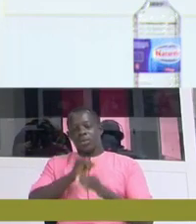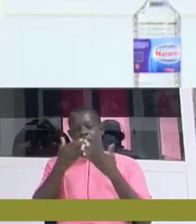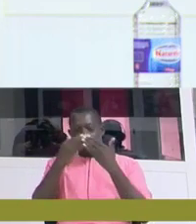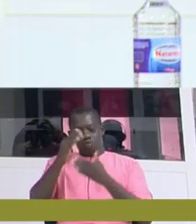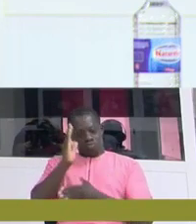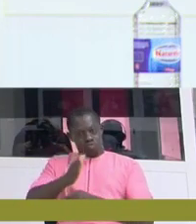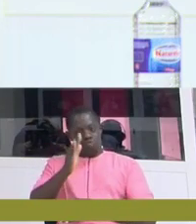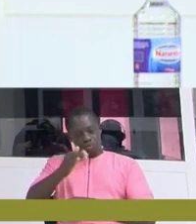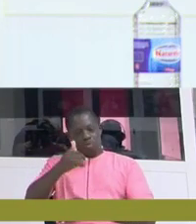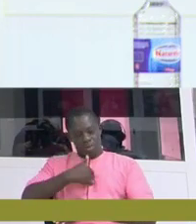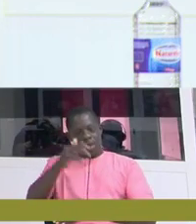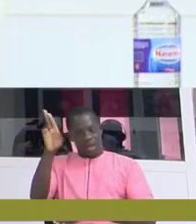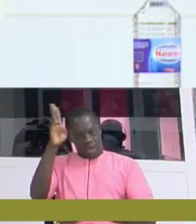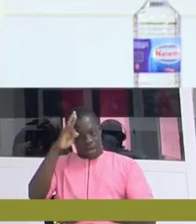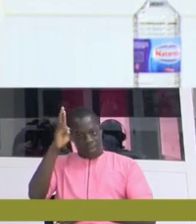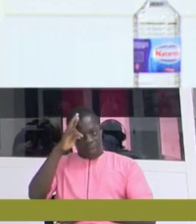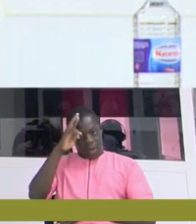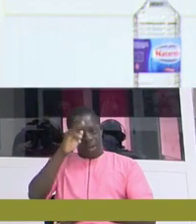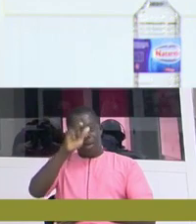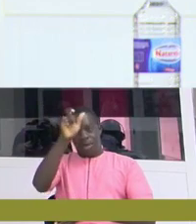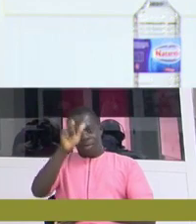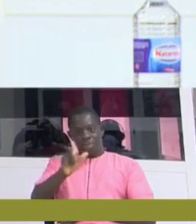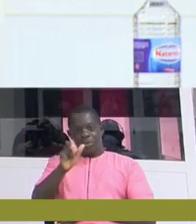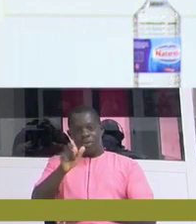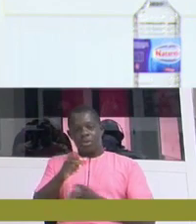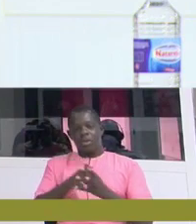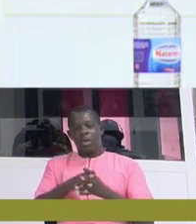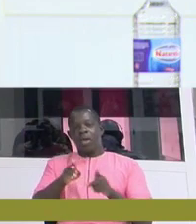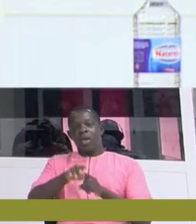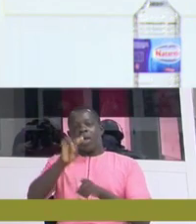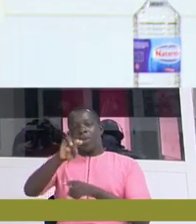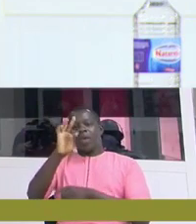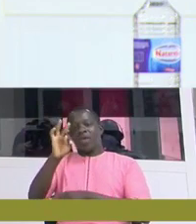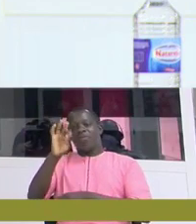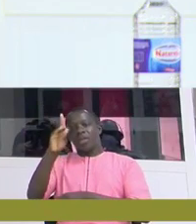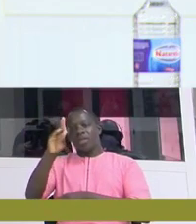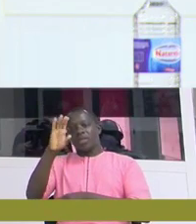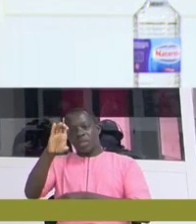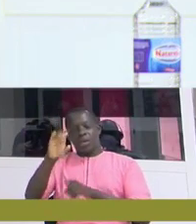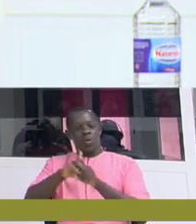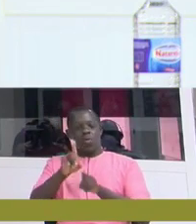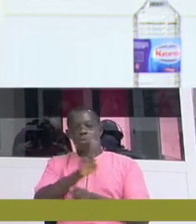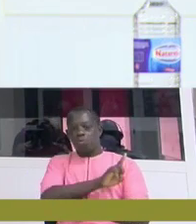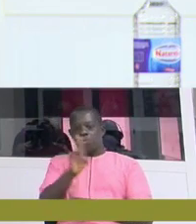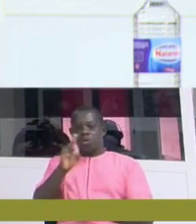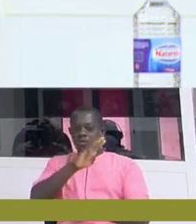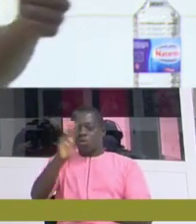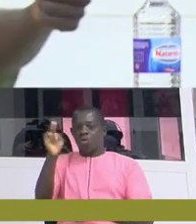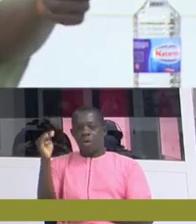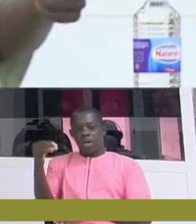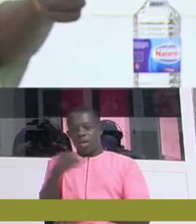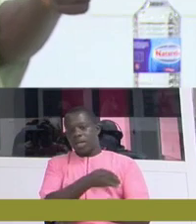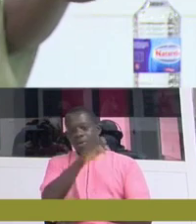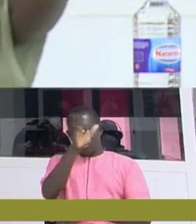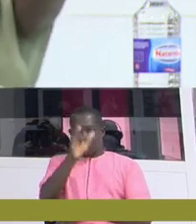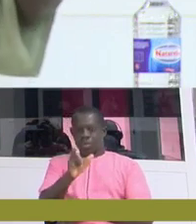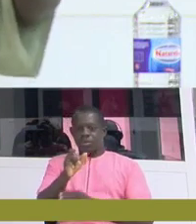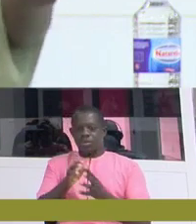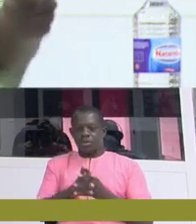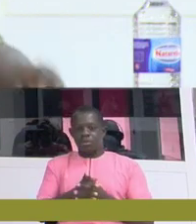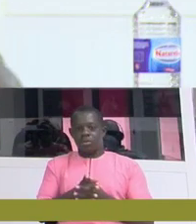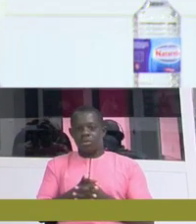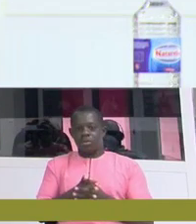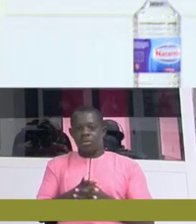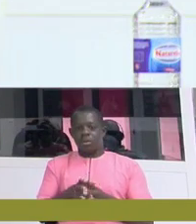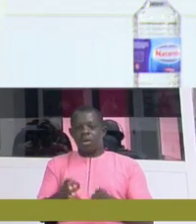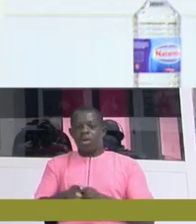really, truly, I am a rebel. MFDC. But we are not criminals. We